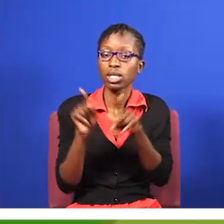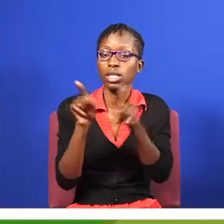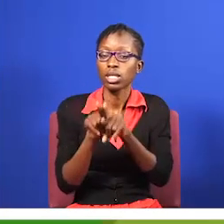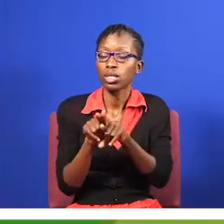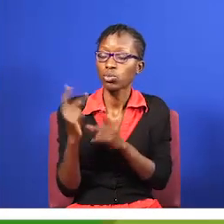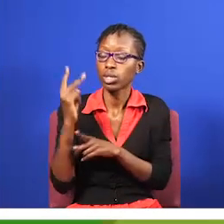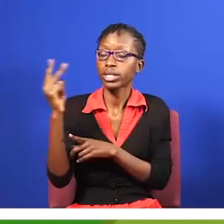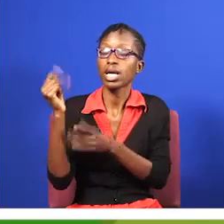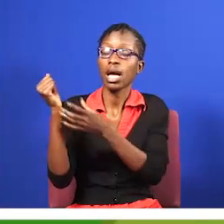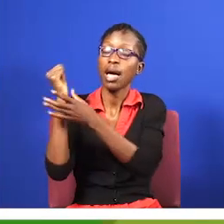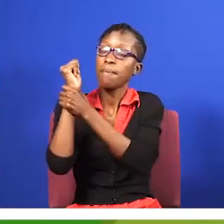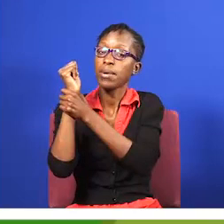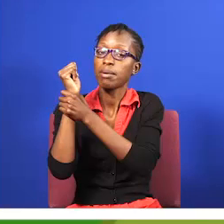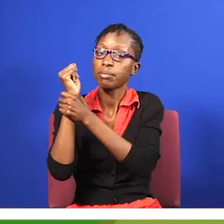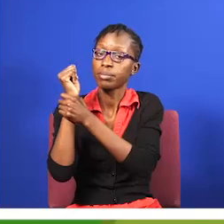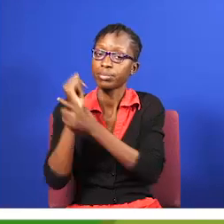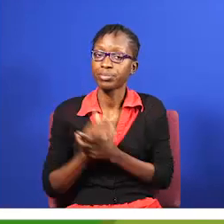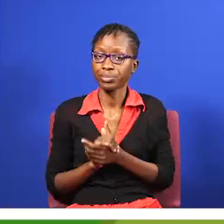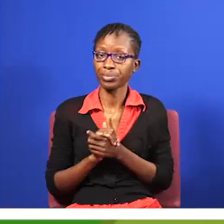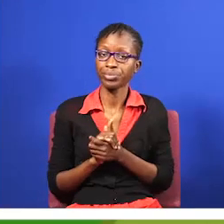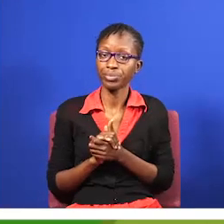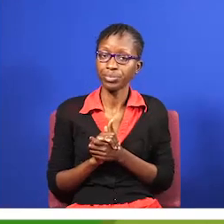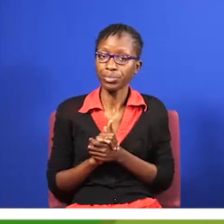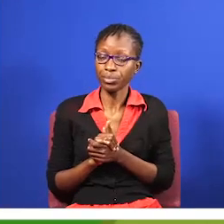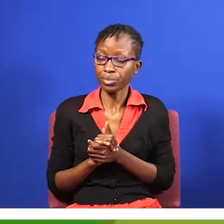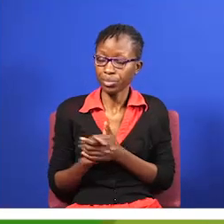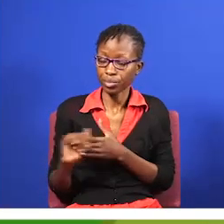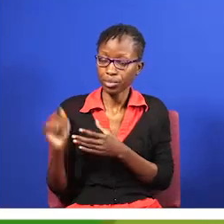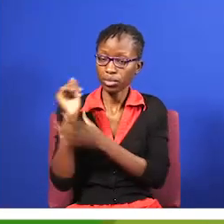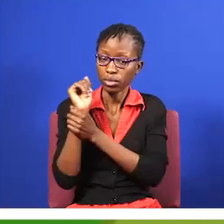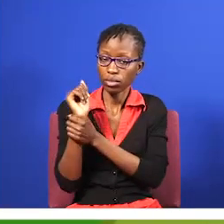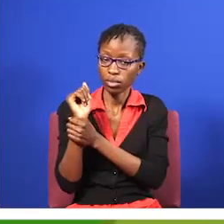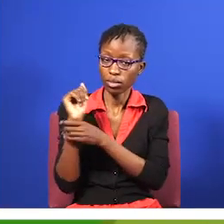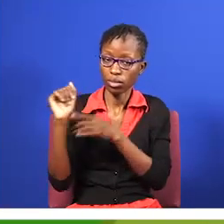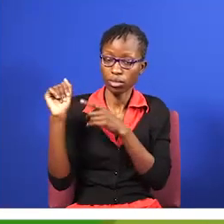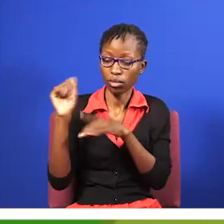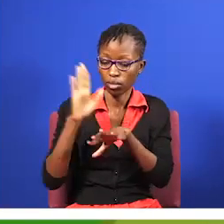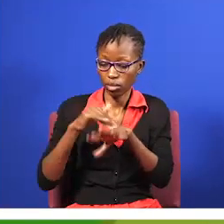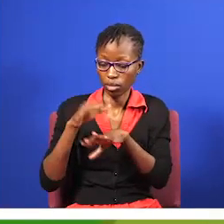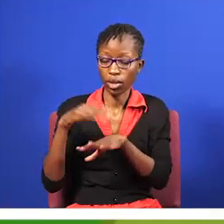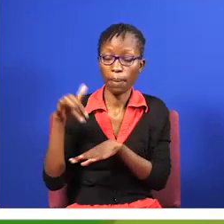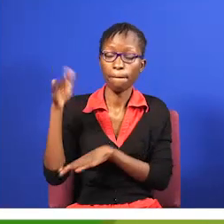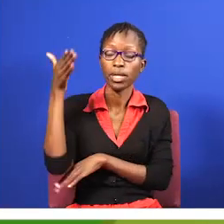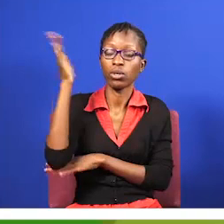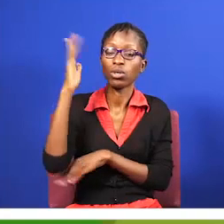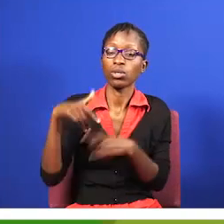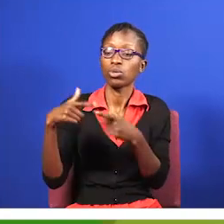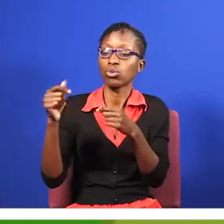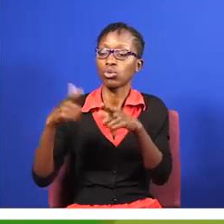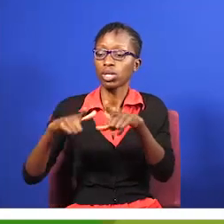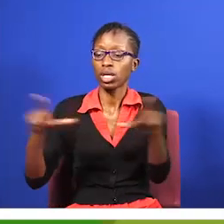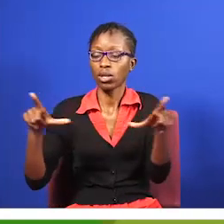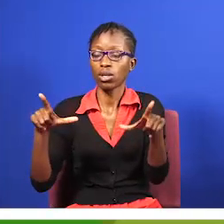meet the man of God, Abraham. Now, Abraham was called by God to go to